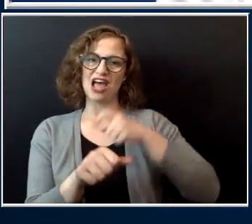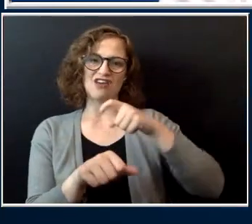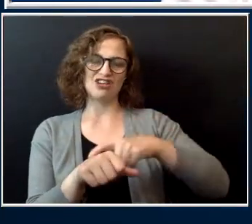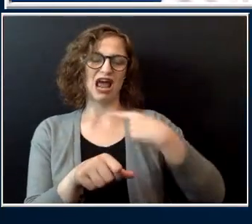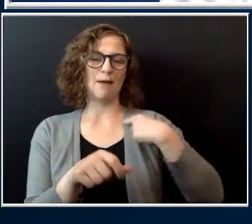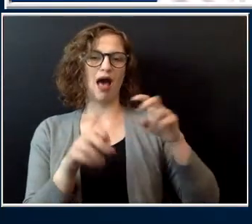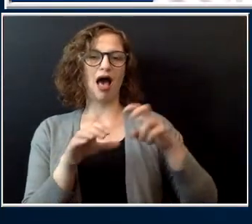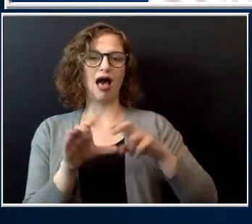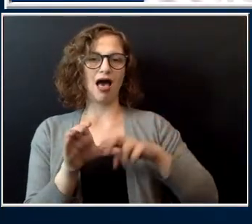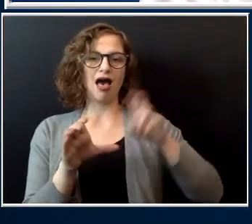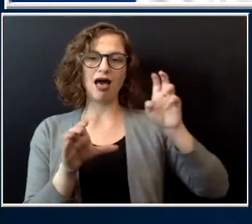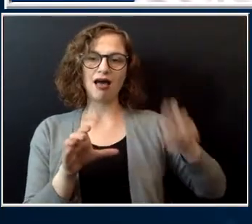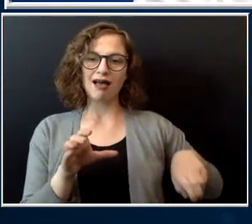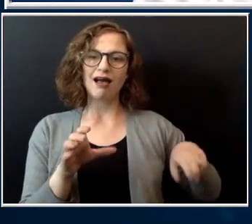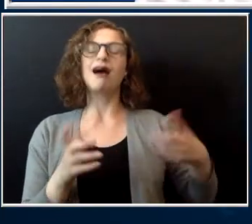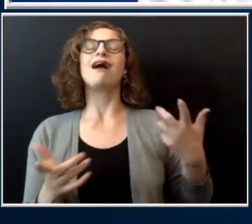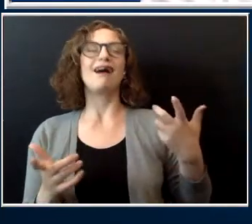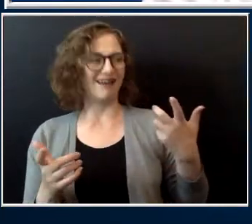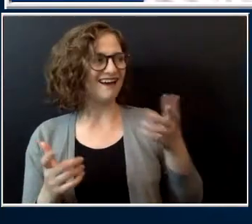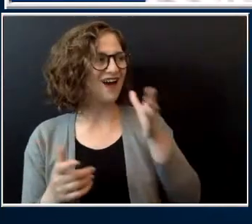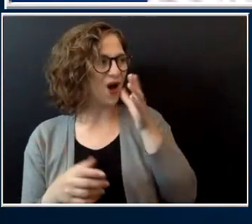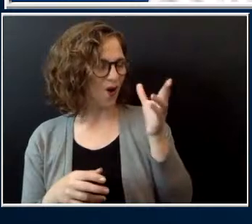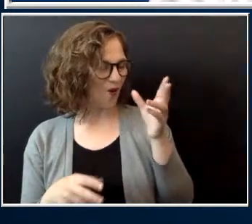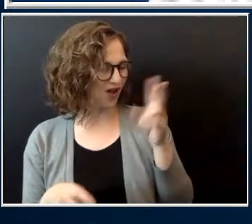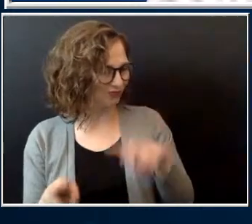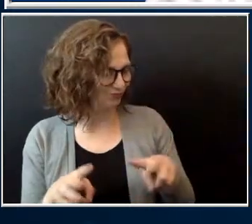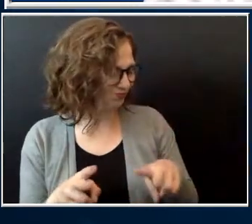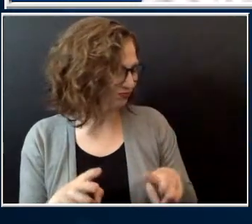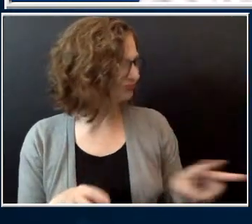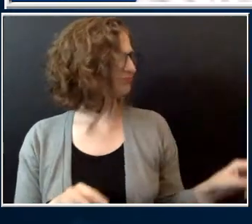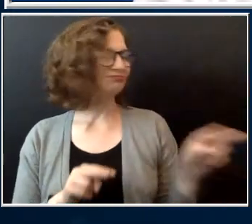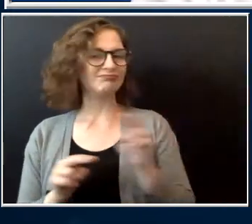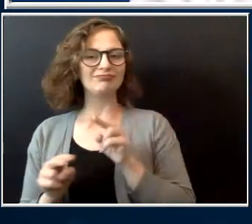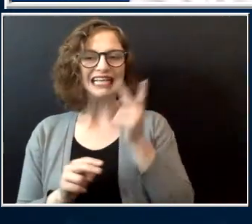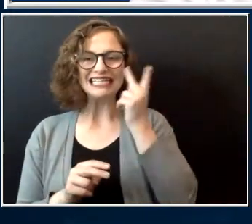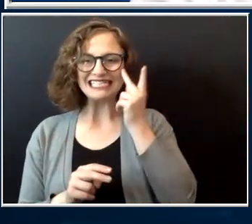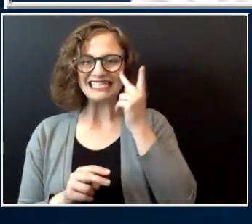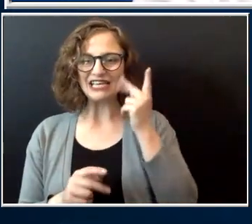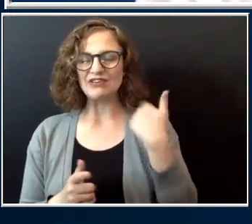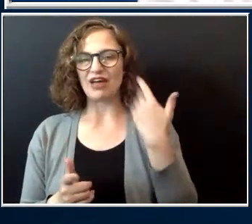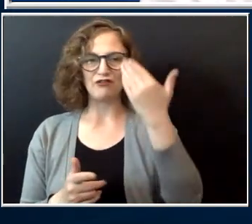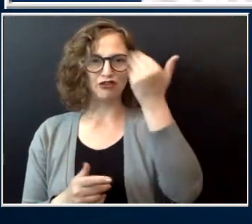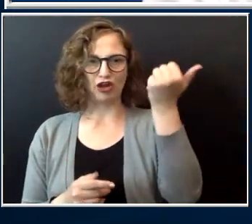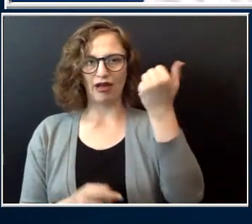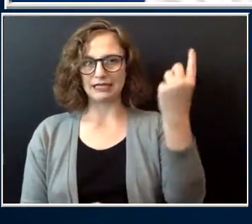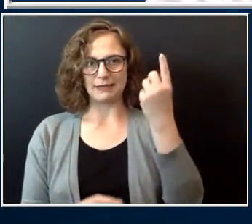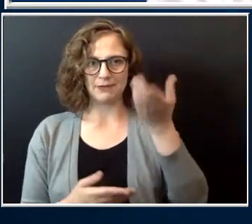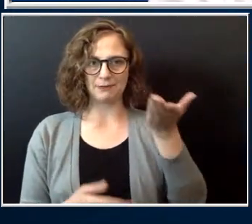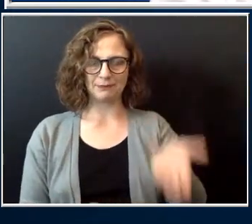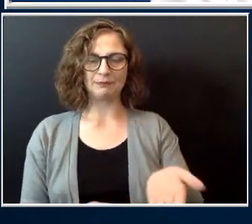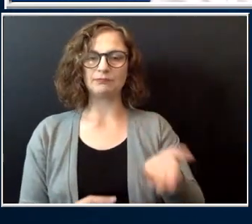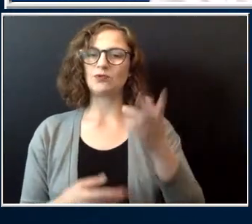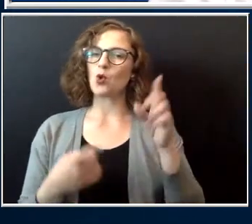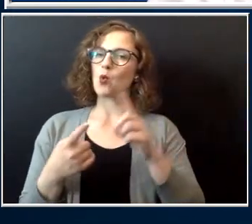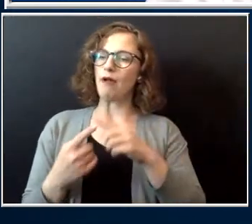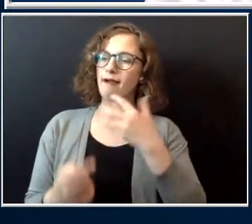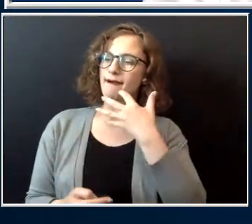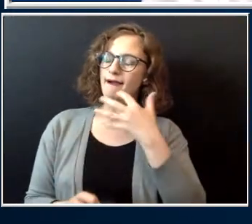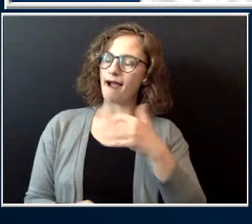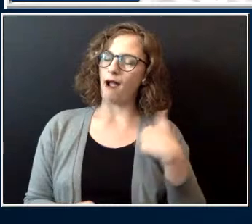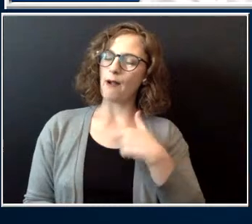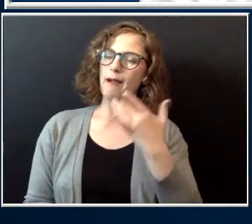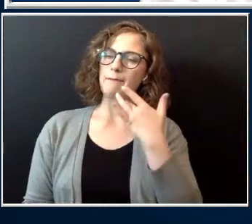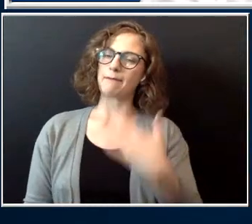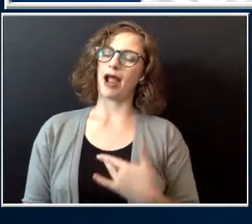but eventually I would get back there when I tried to do. All right, so when it's hot, you know, we'd say, well, let's keep our kids inside, but that's not always the best